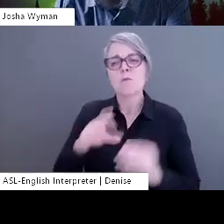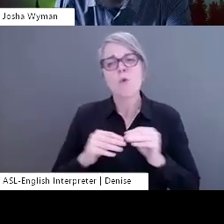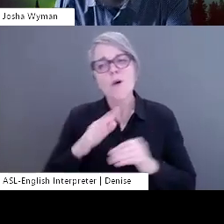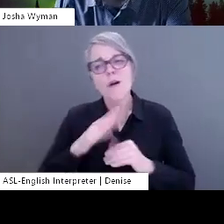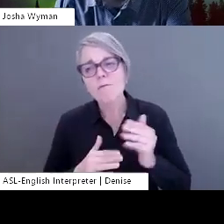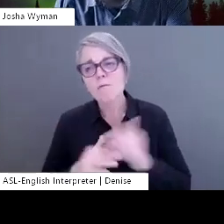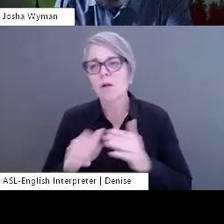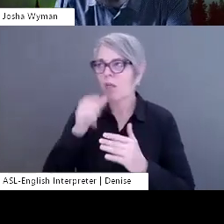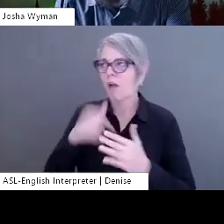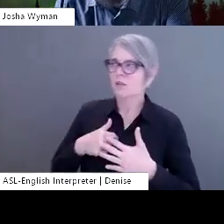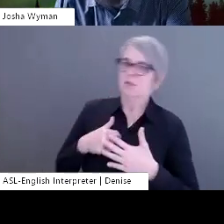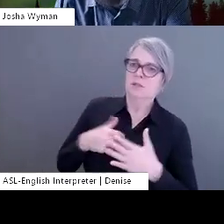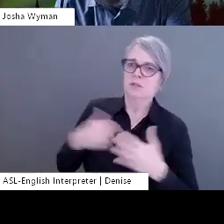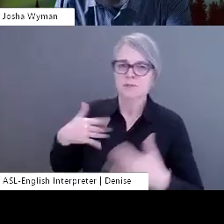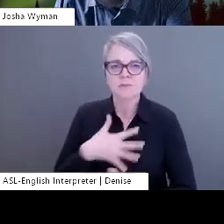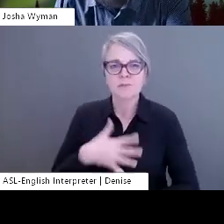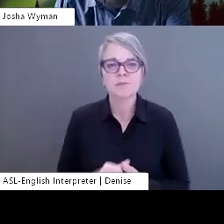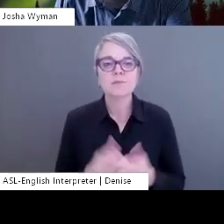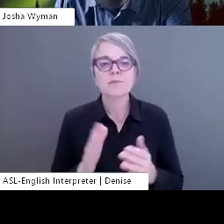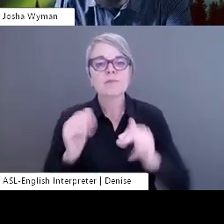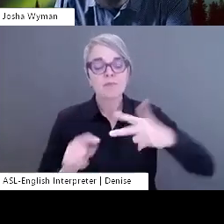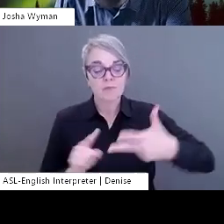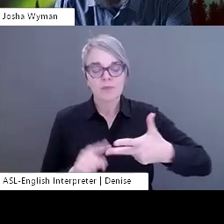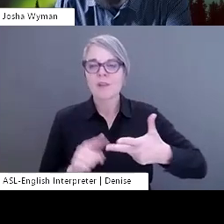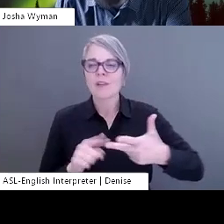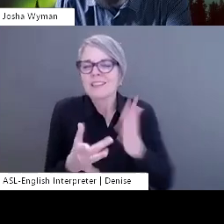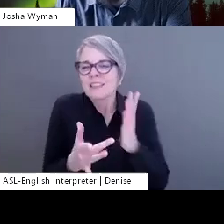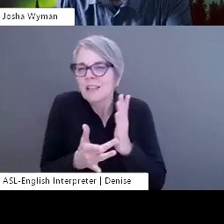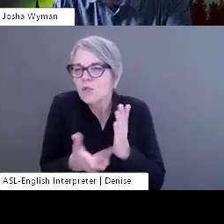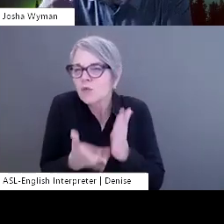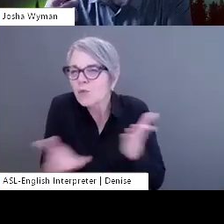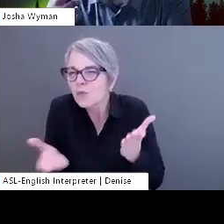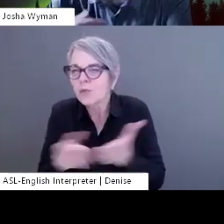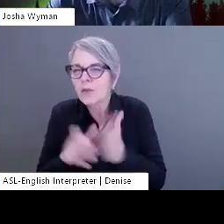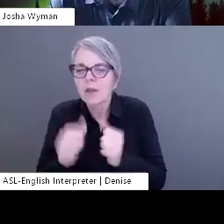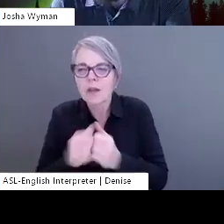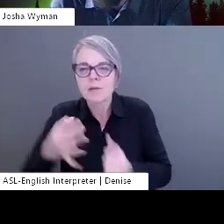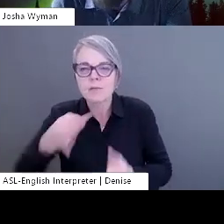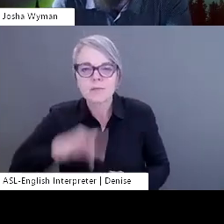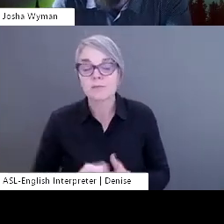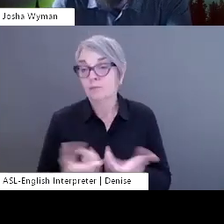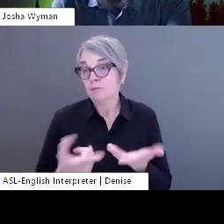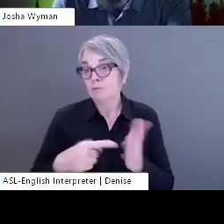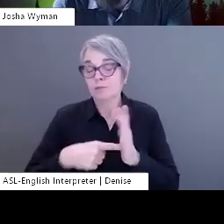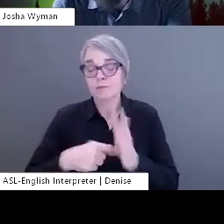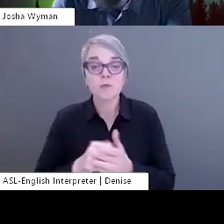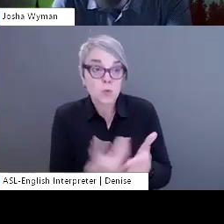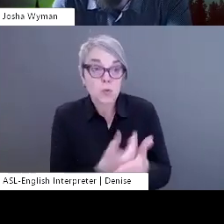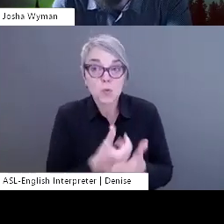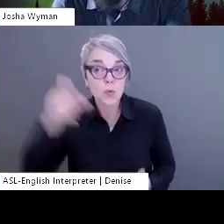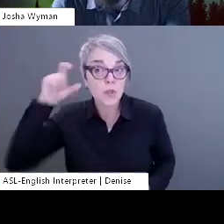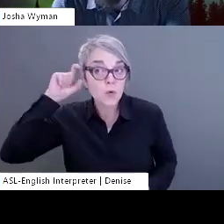Technological aids can be very beneficial. Many of the newer hearing aids have Bluetooth